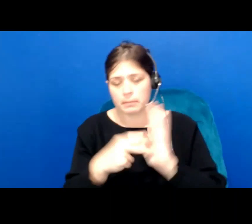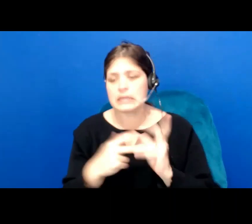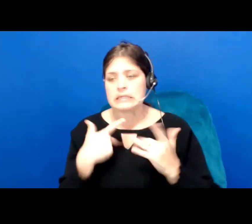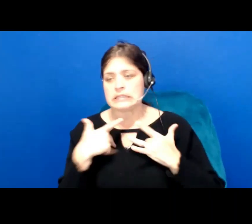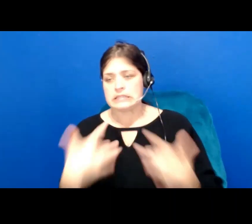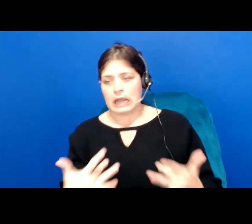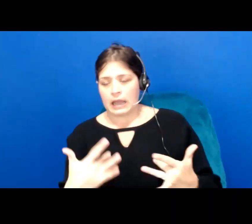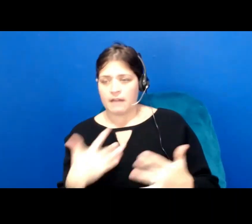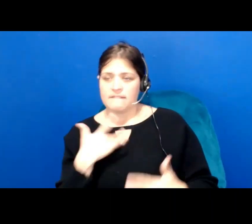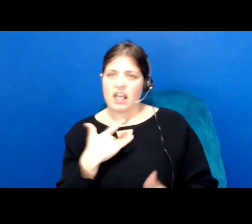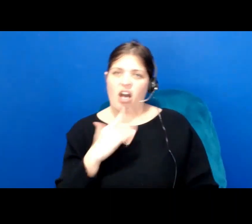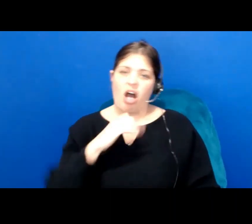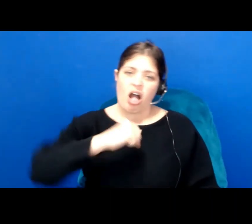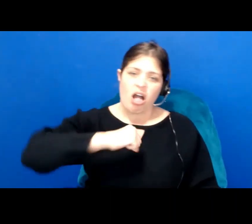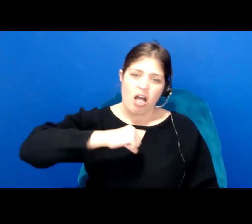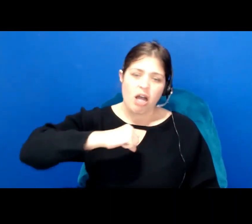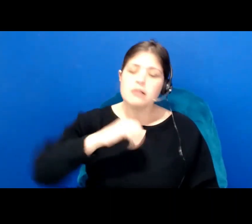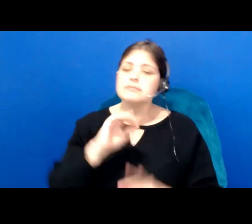know,